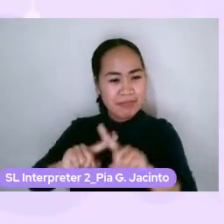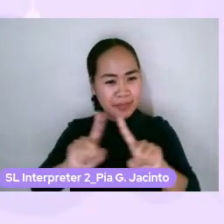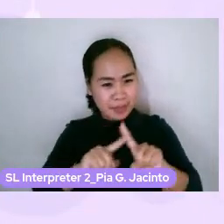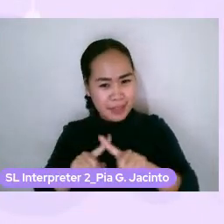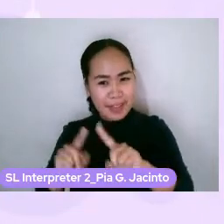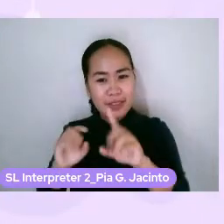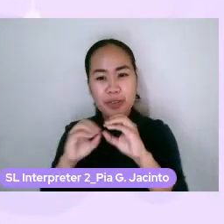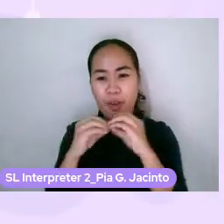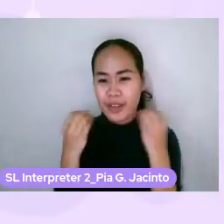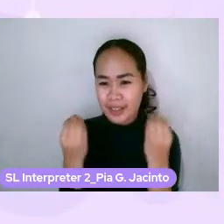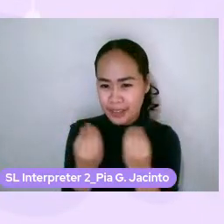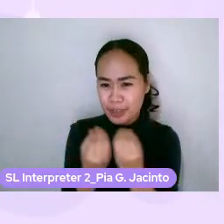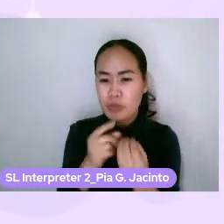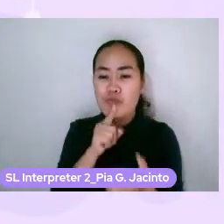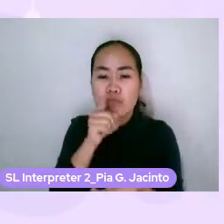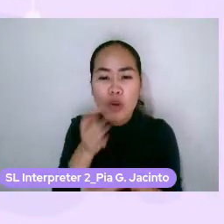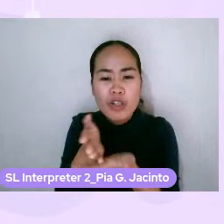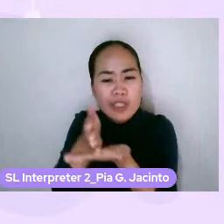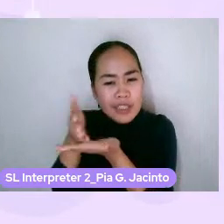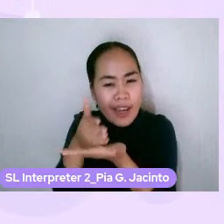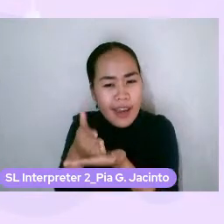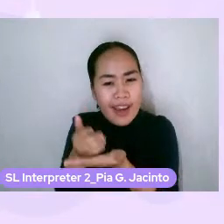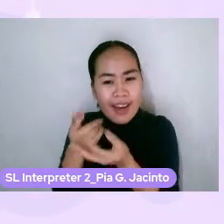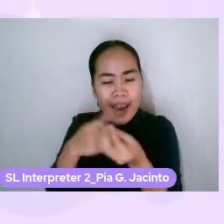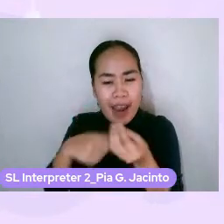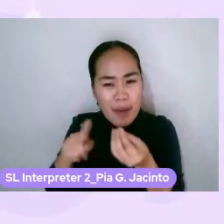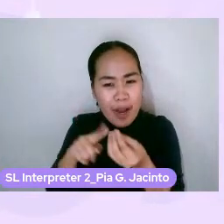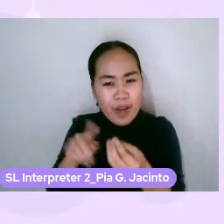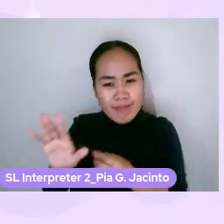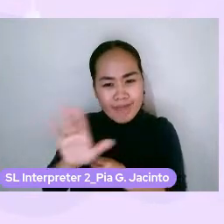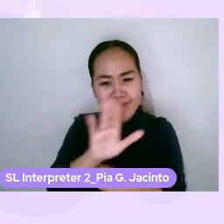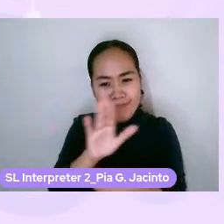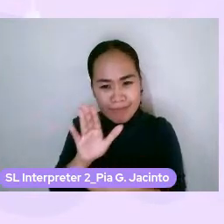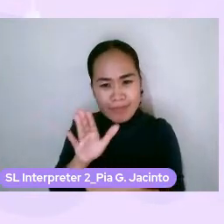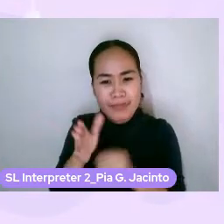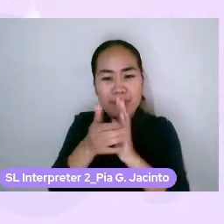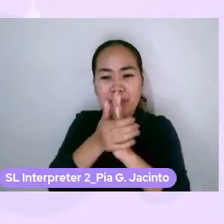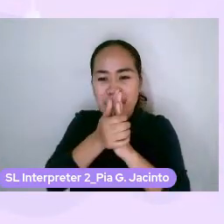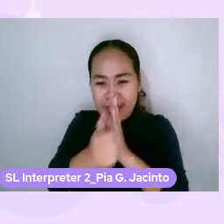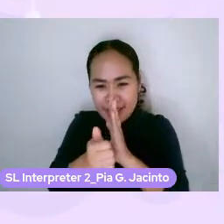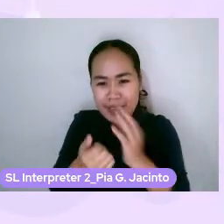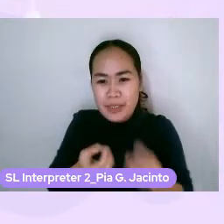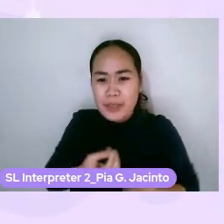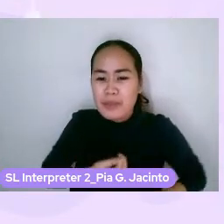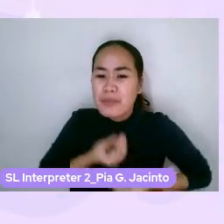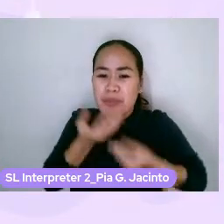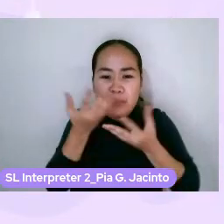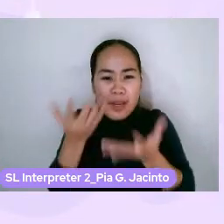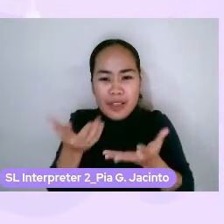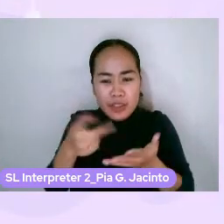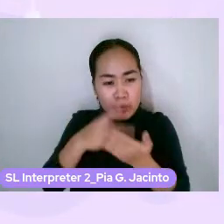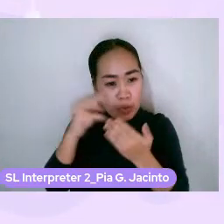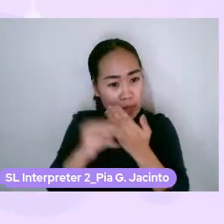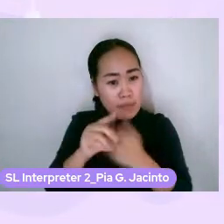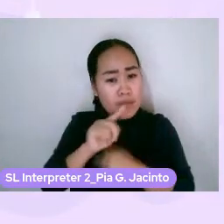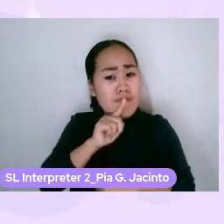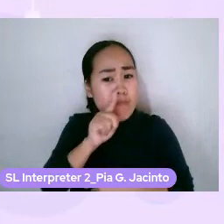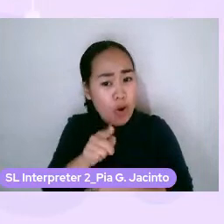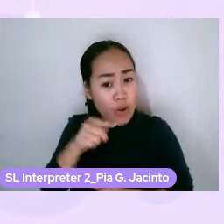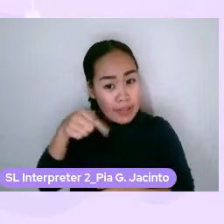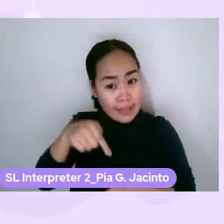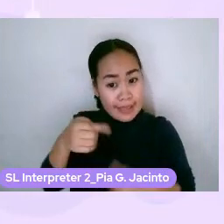na nagbahagi ng kanilang kaalaman, inspirasyon at mga programa. This Digital Forum Series further showed